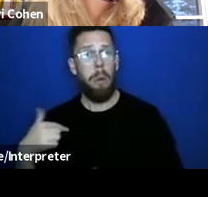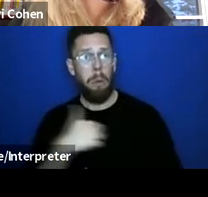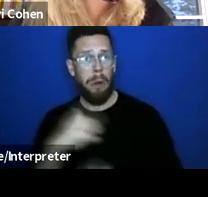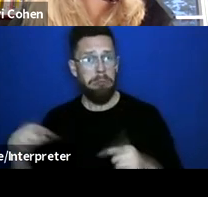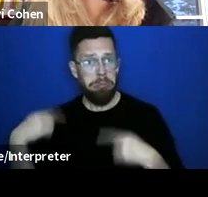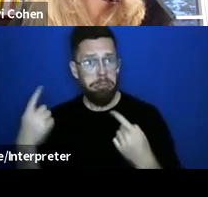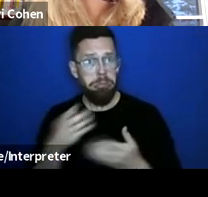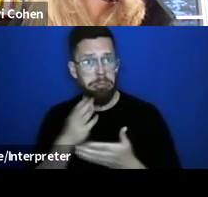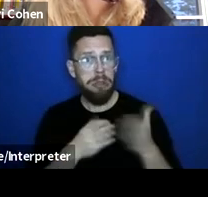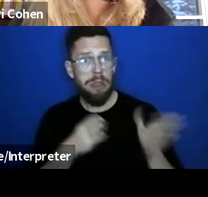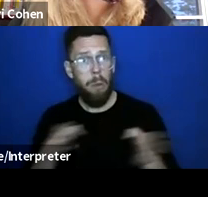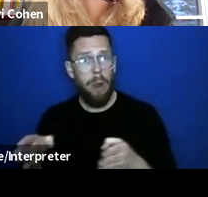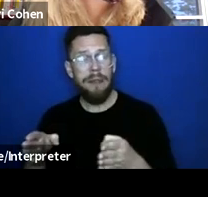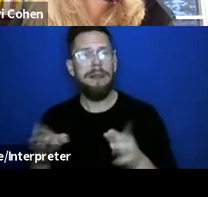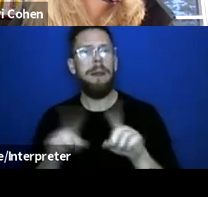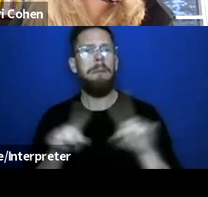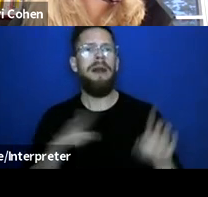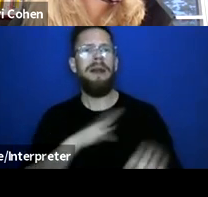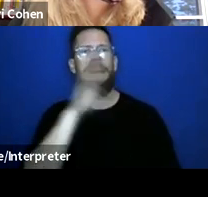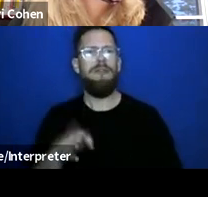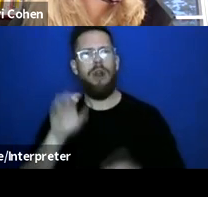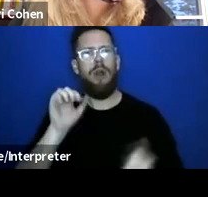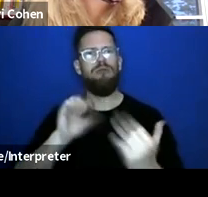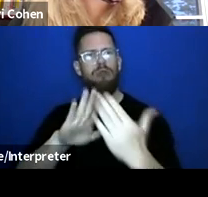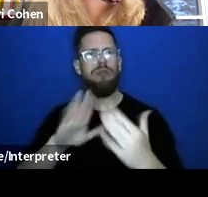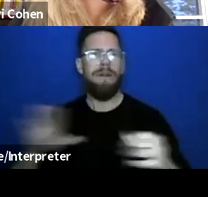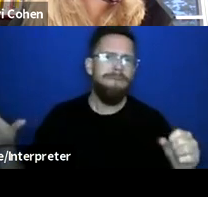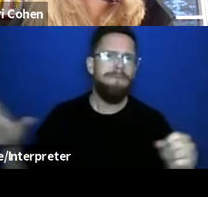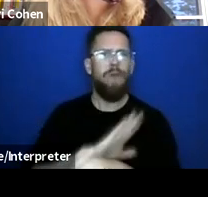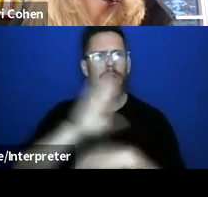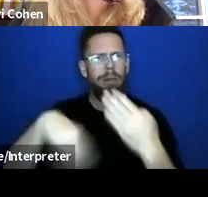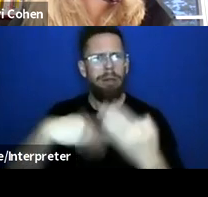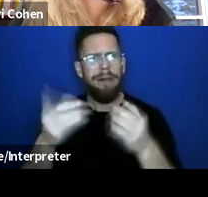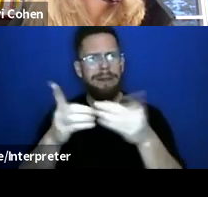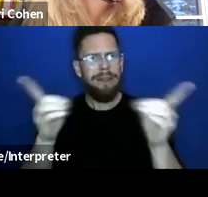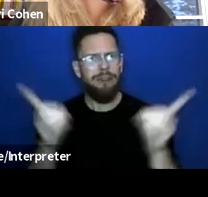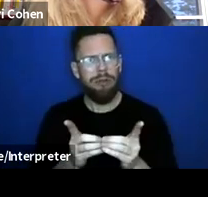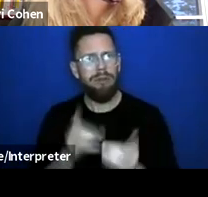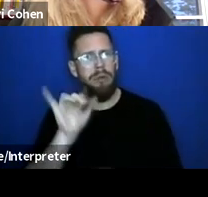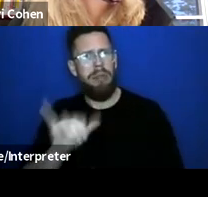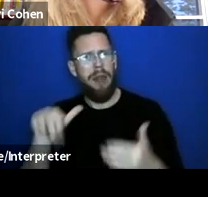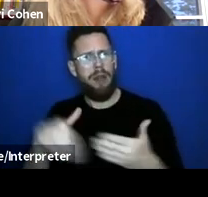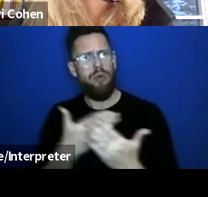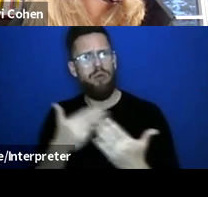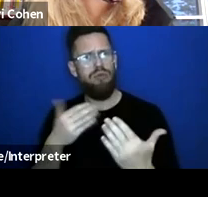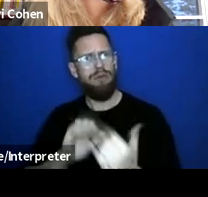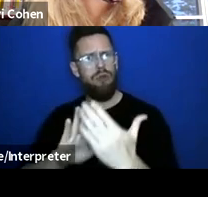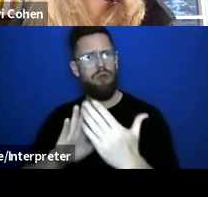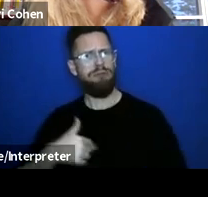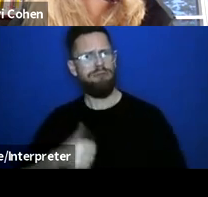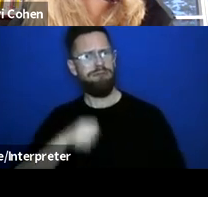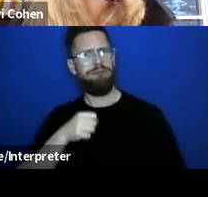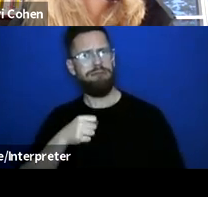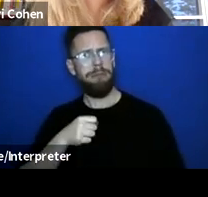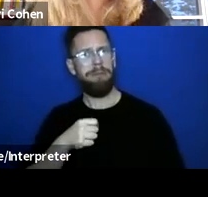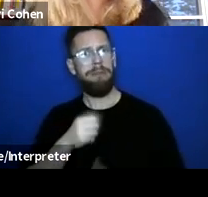we never had taken it to more of a district approach. Really proud of that. And then some of the evidence that we utilized were